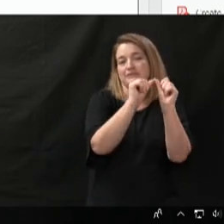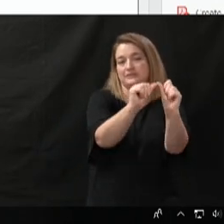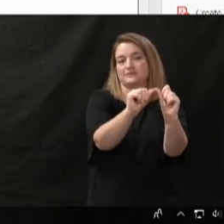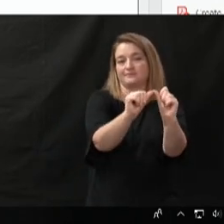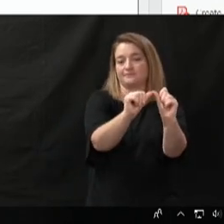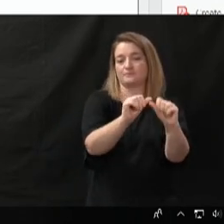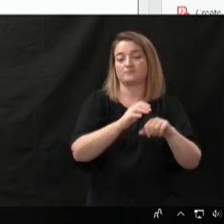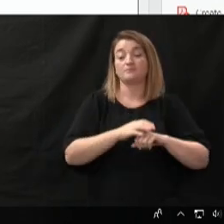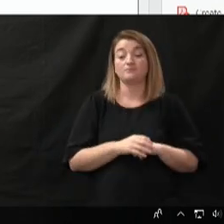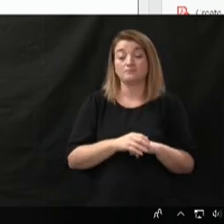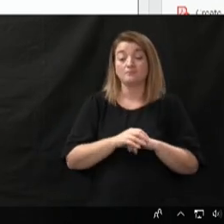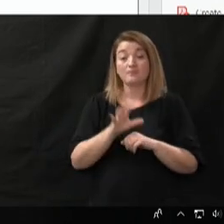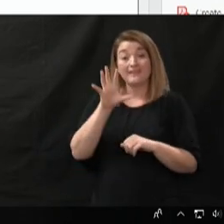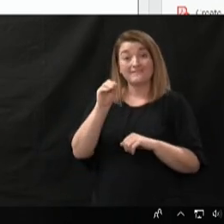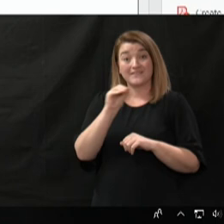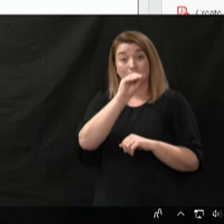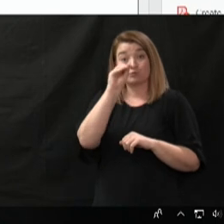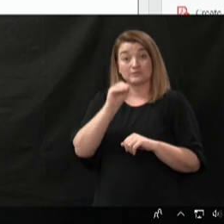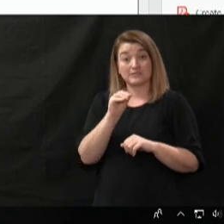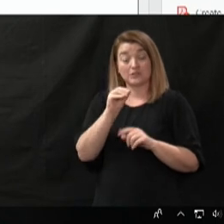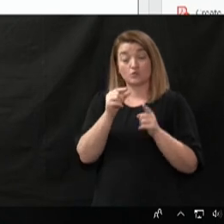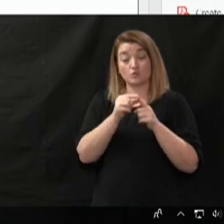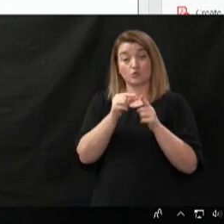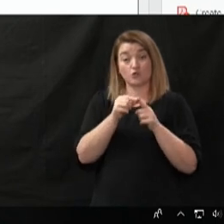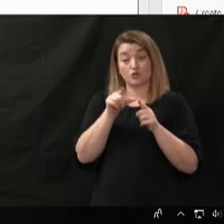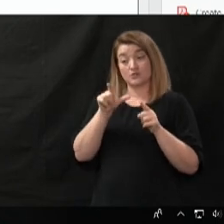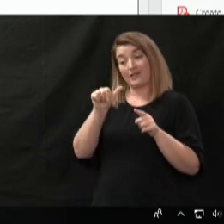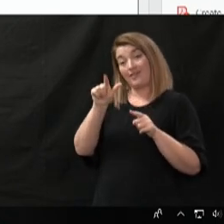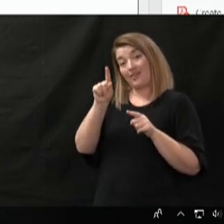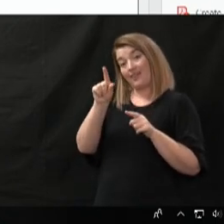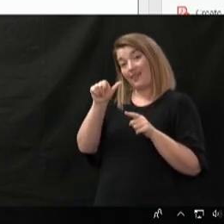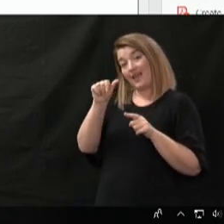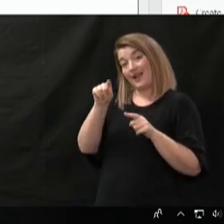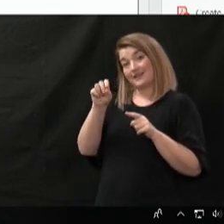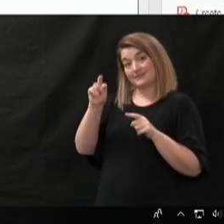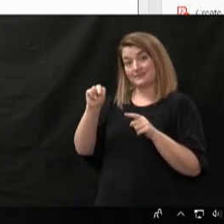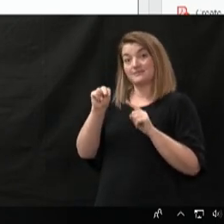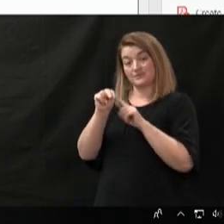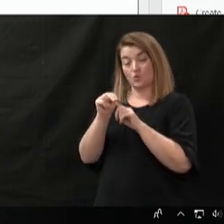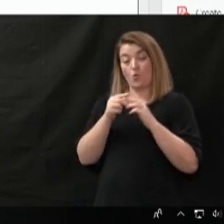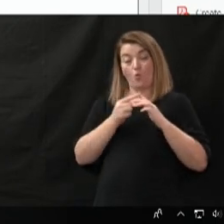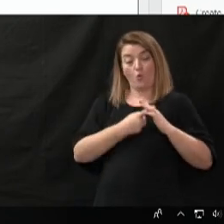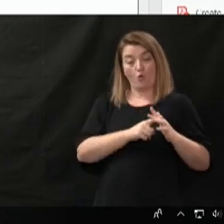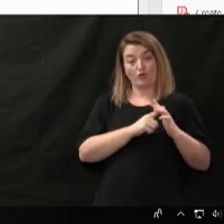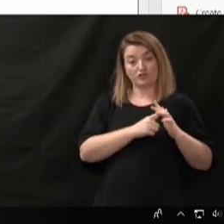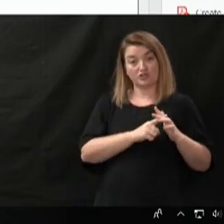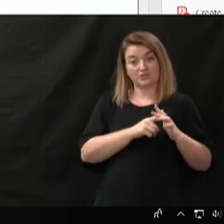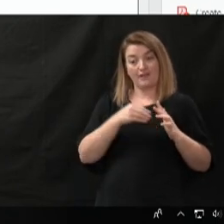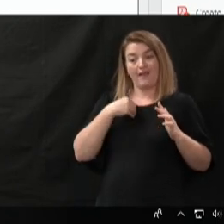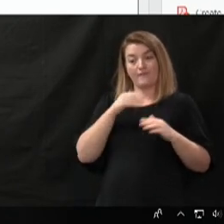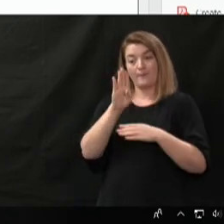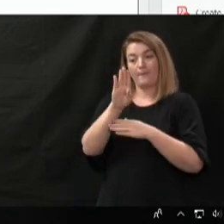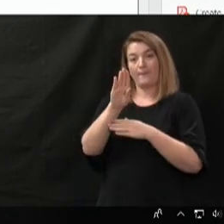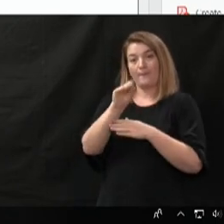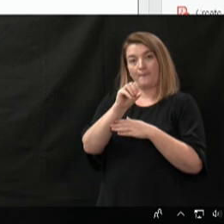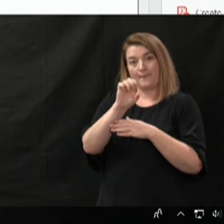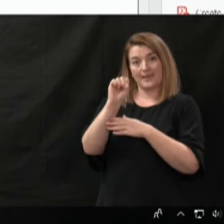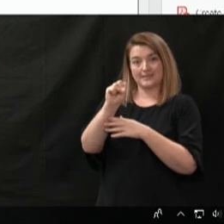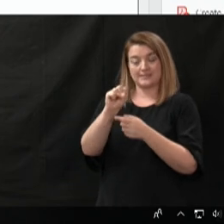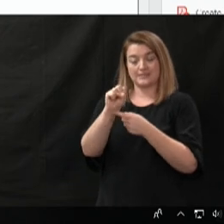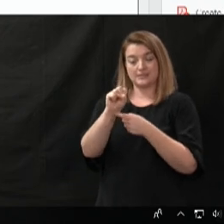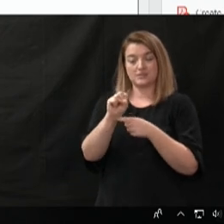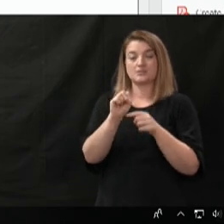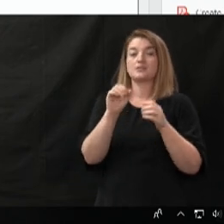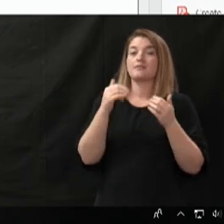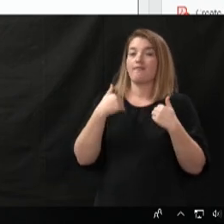of the words in the dictionary of Latin origin, they have bases with prefixes and suffixes. That's